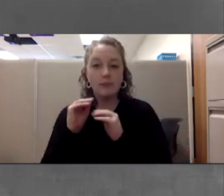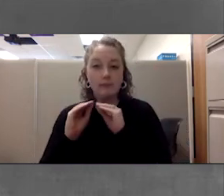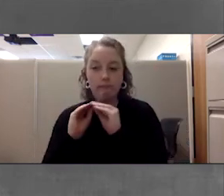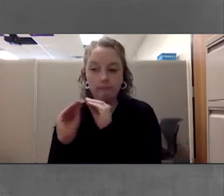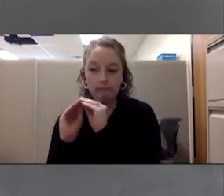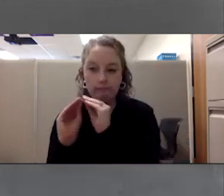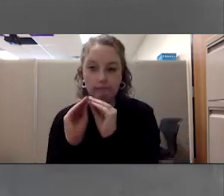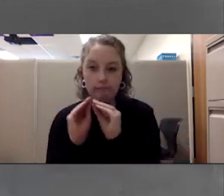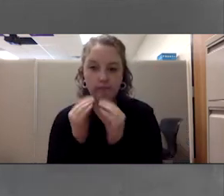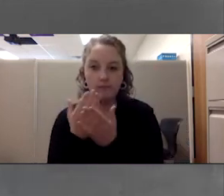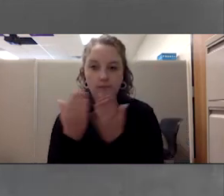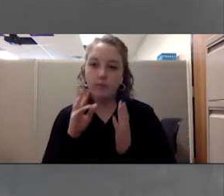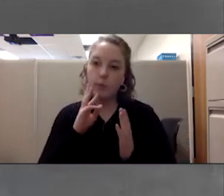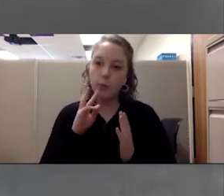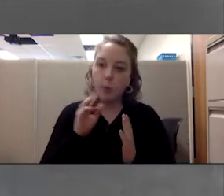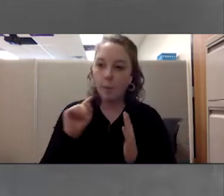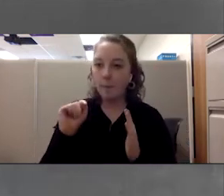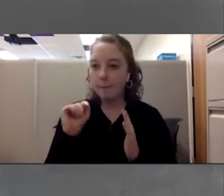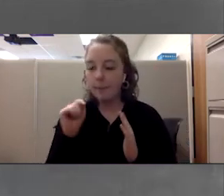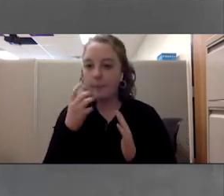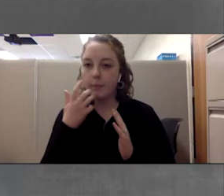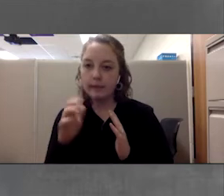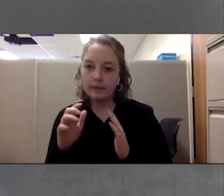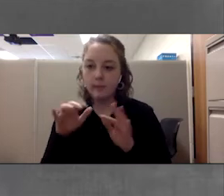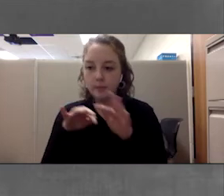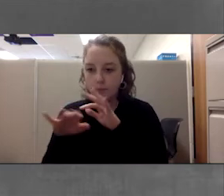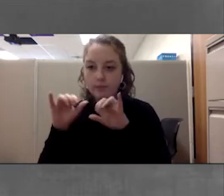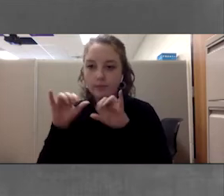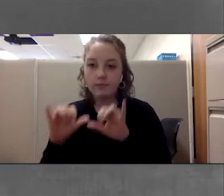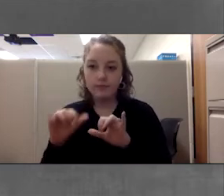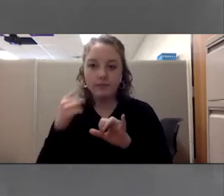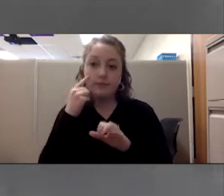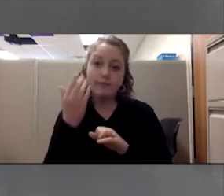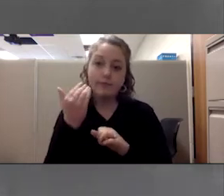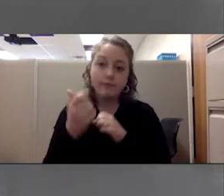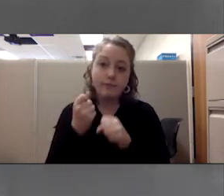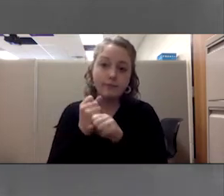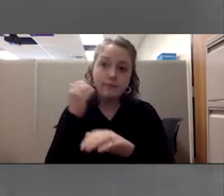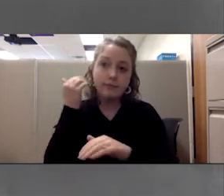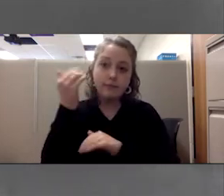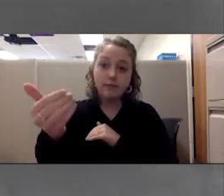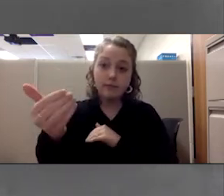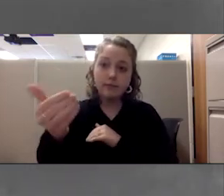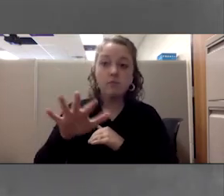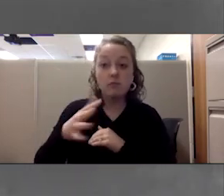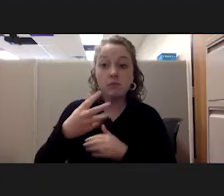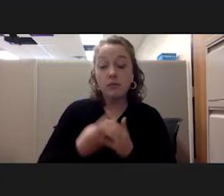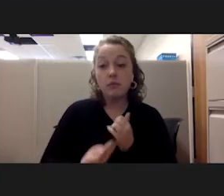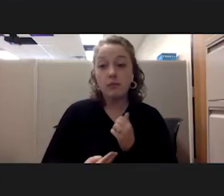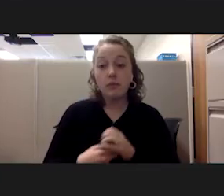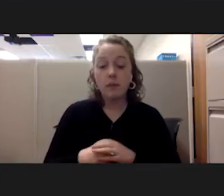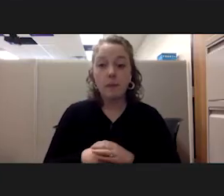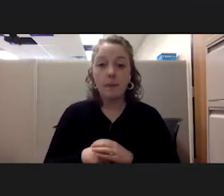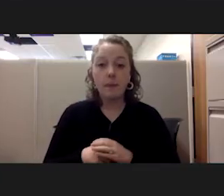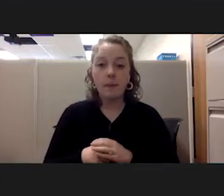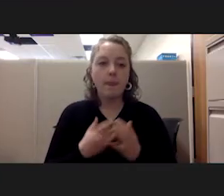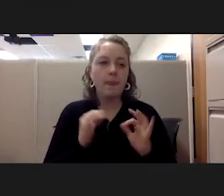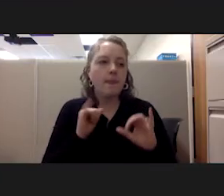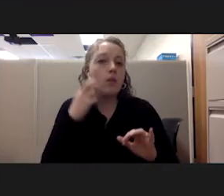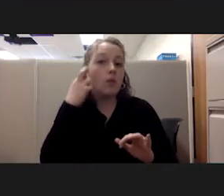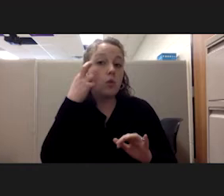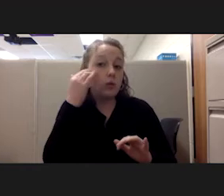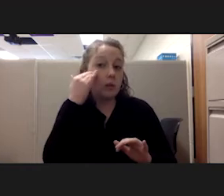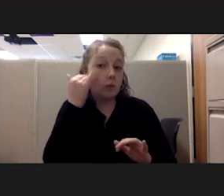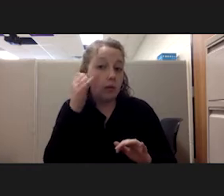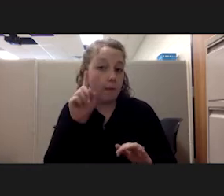facilities over the next 15 years. Well, so it's kind of both. Yeah, and the reason I'm asking, I mean, like I